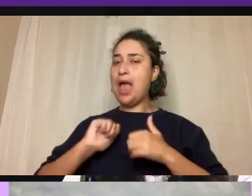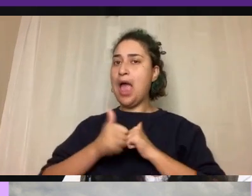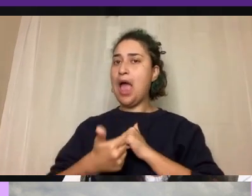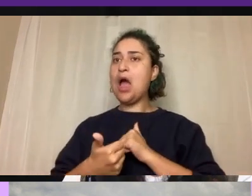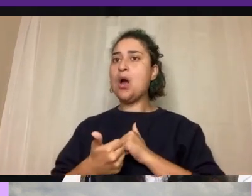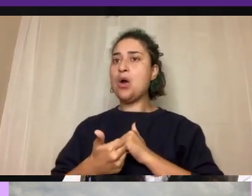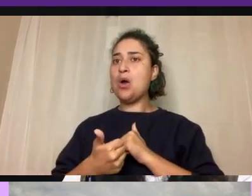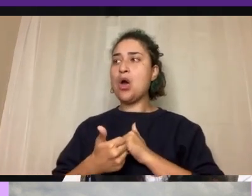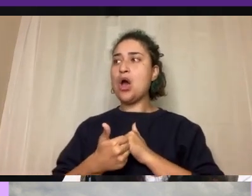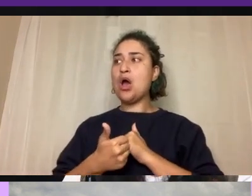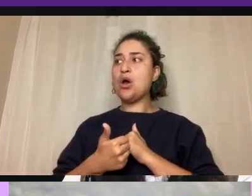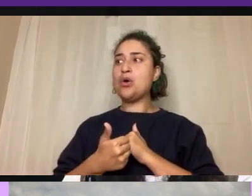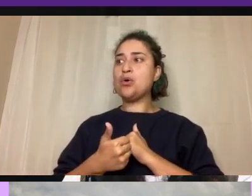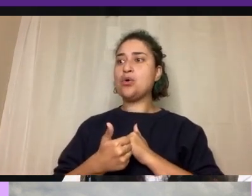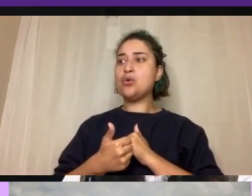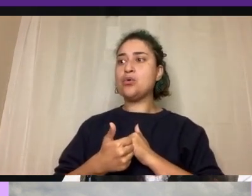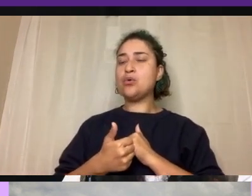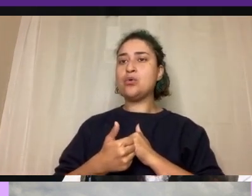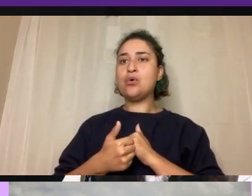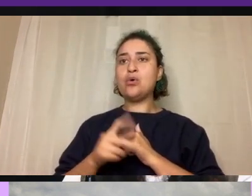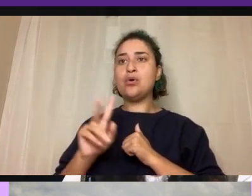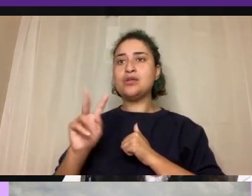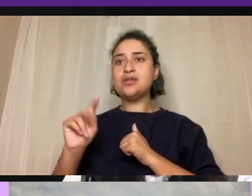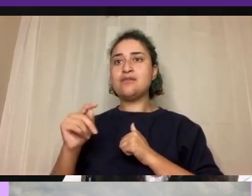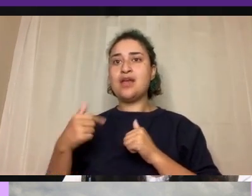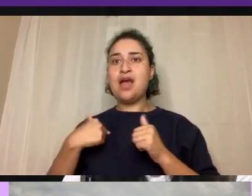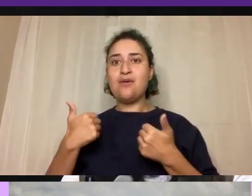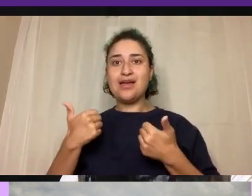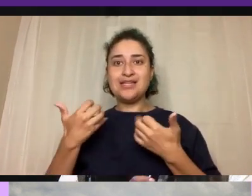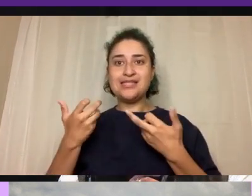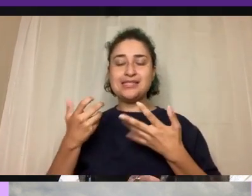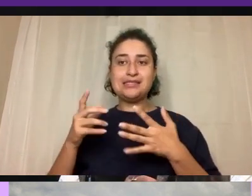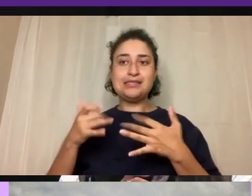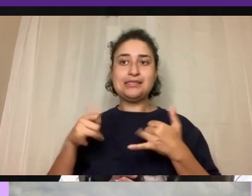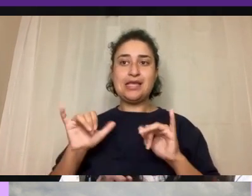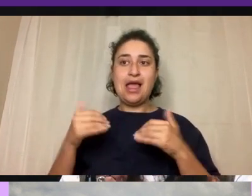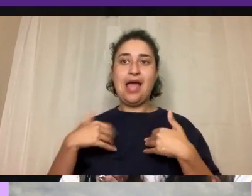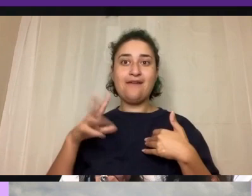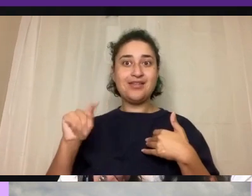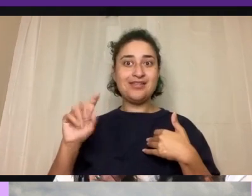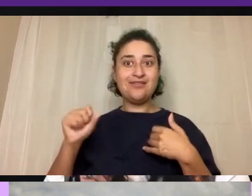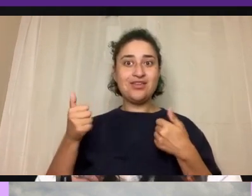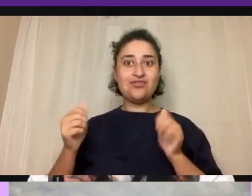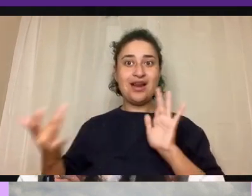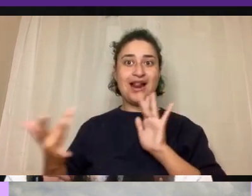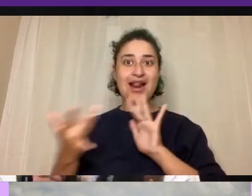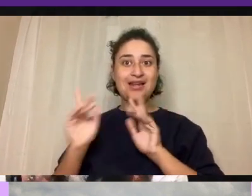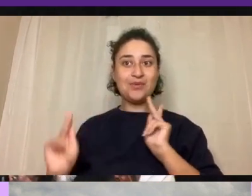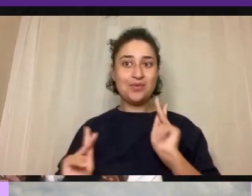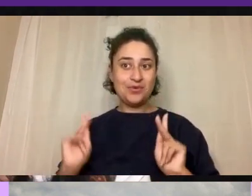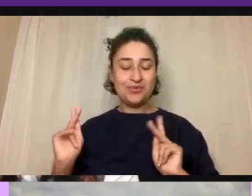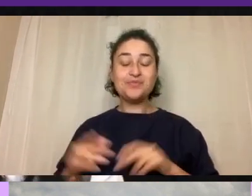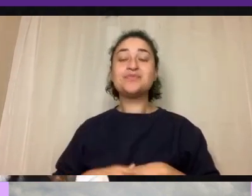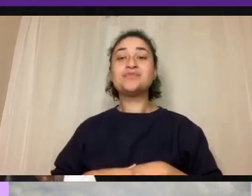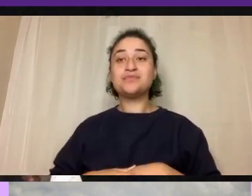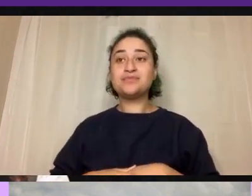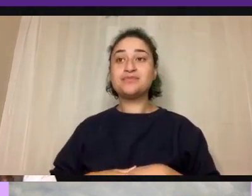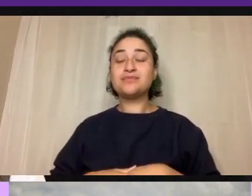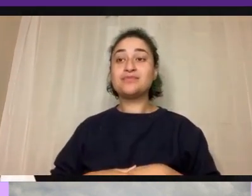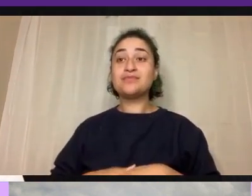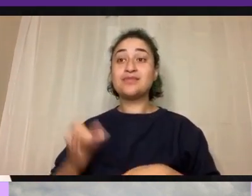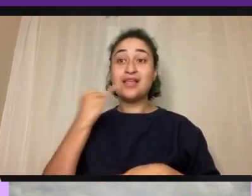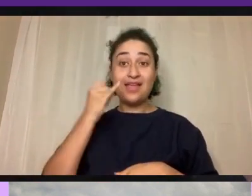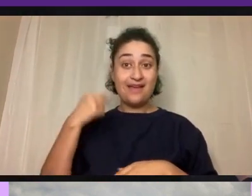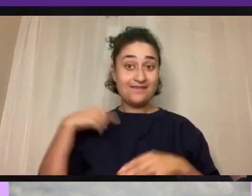HowlRound TV. That's dope to have a television station to reach out to folks. So, yeah. If I can add to that,